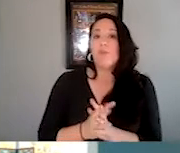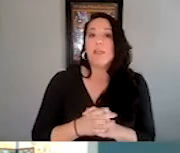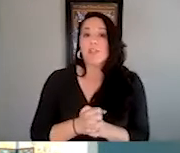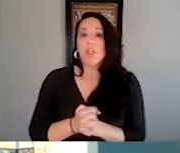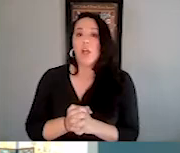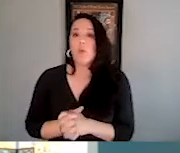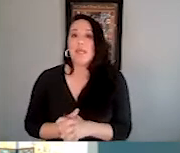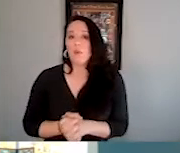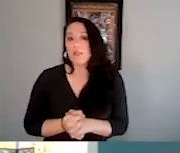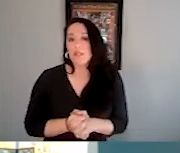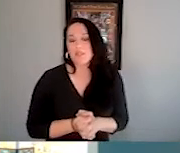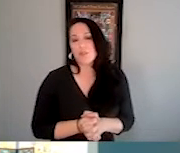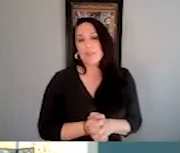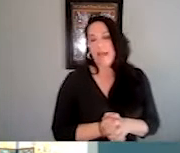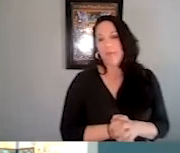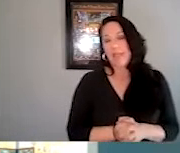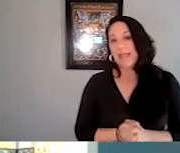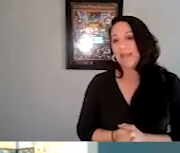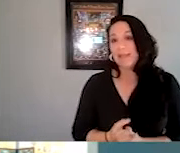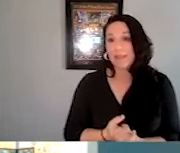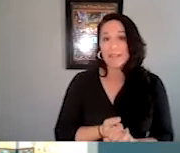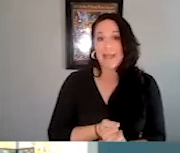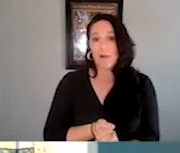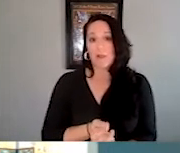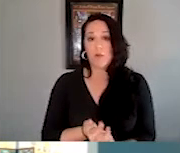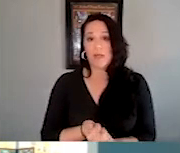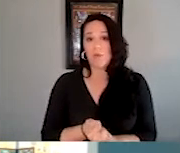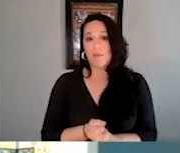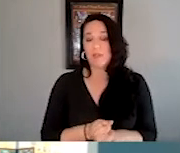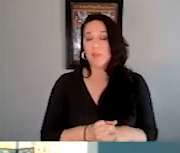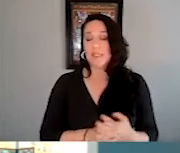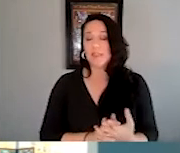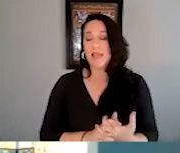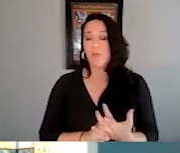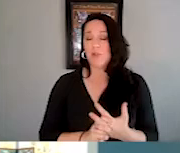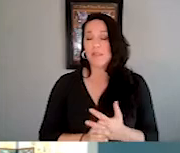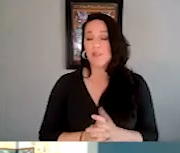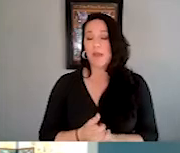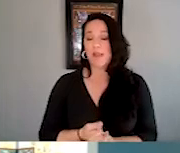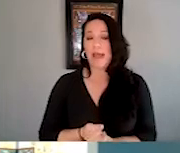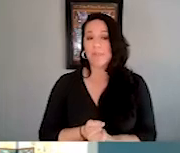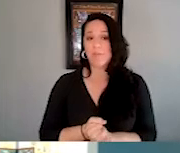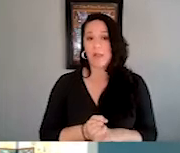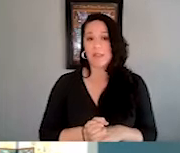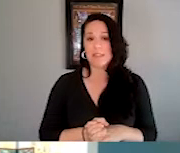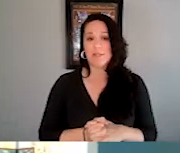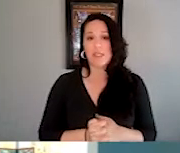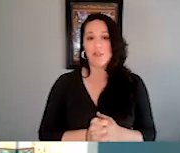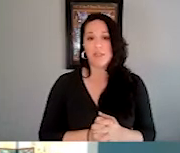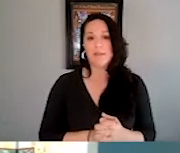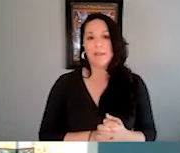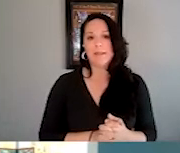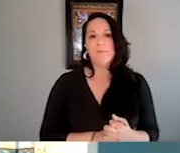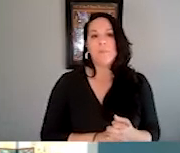have more information on when and where substance use is happening? Again, nailing it down on a local level and using it to help address those gaps in policies